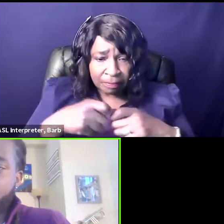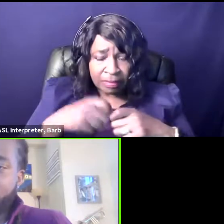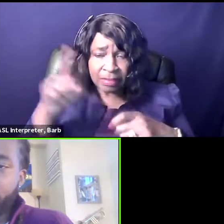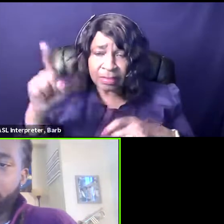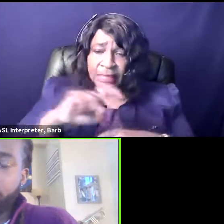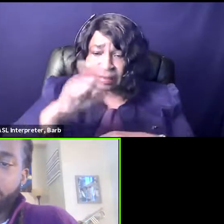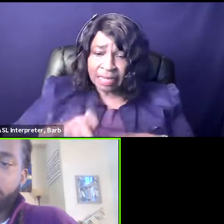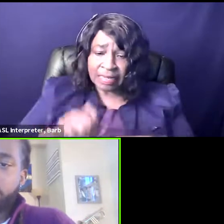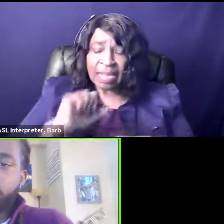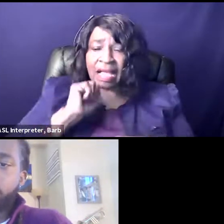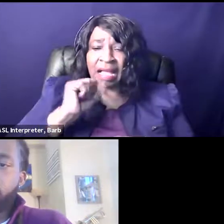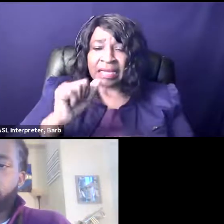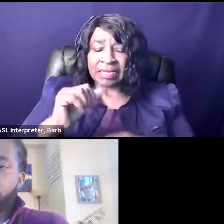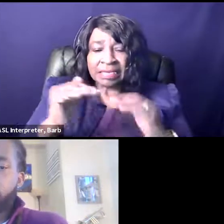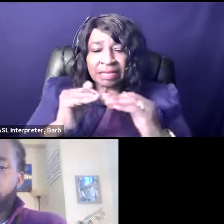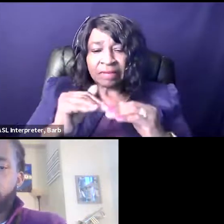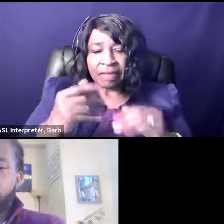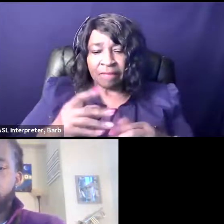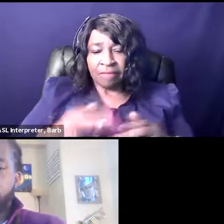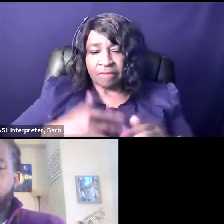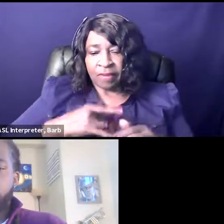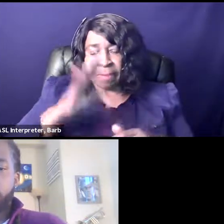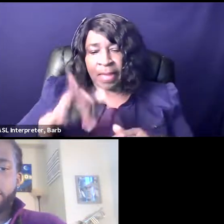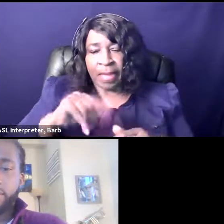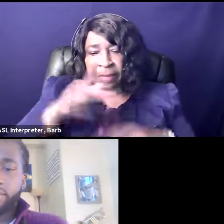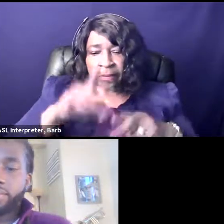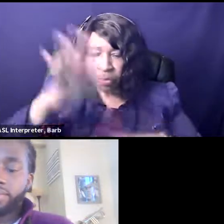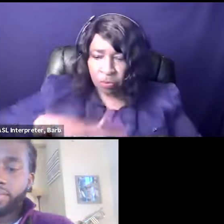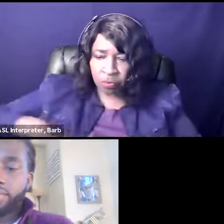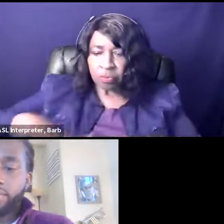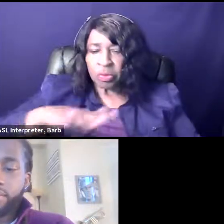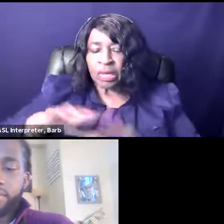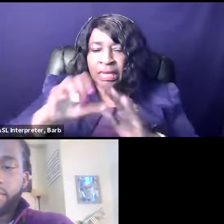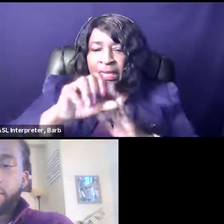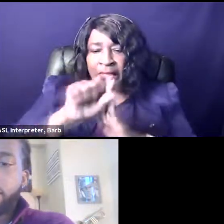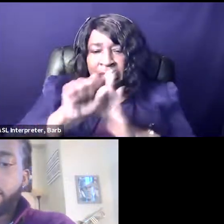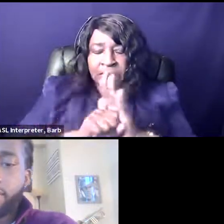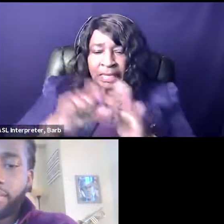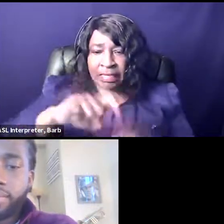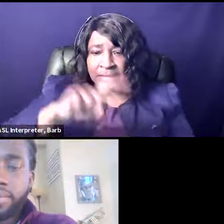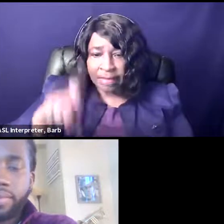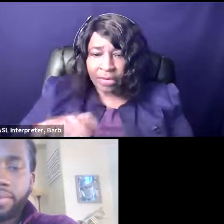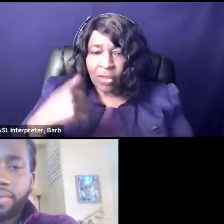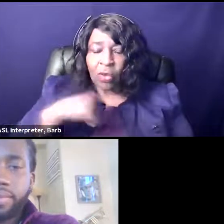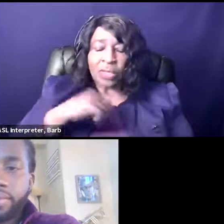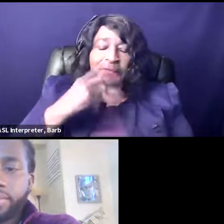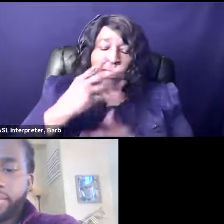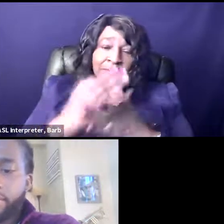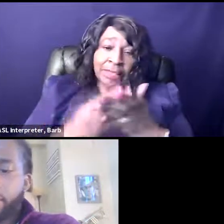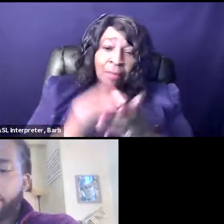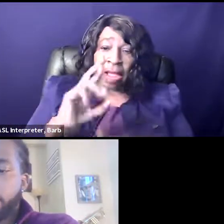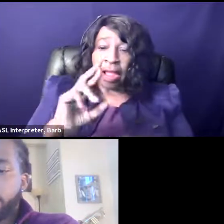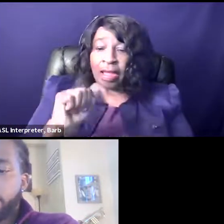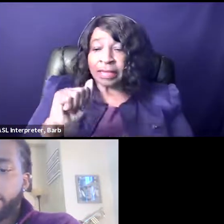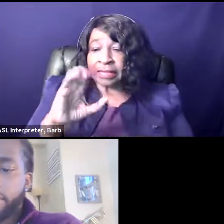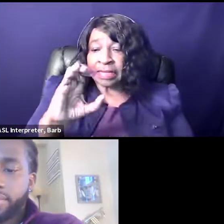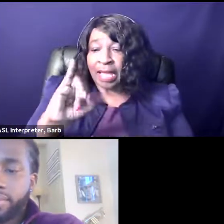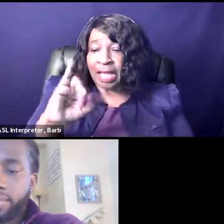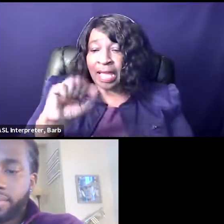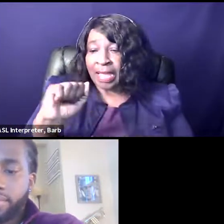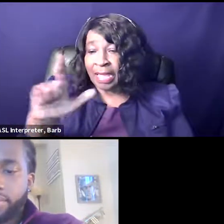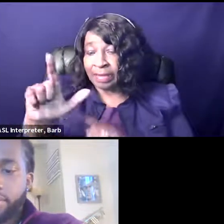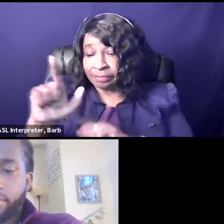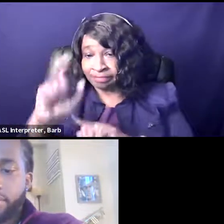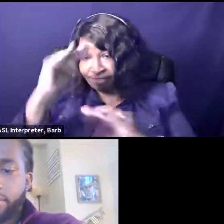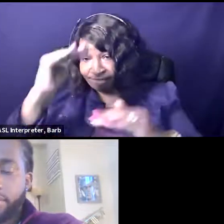by people in the state? Yeah, various disparities, right? So we saw some racial disparities in, what communities had